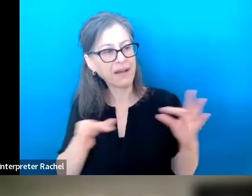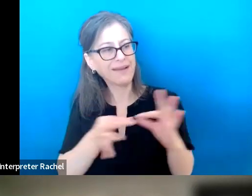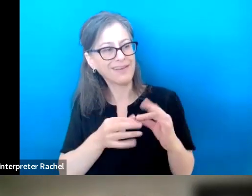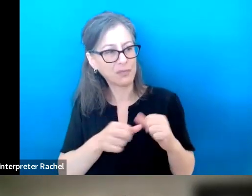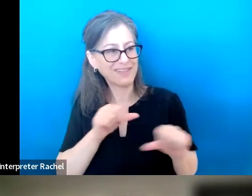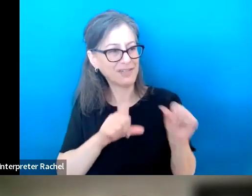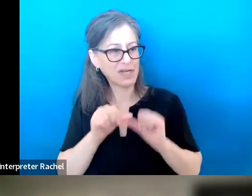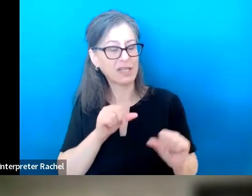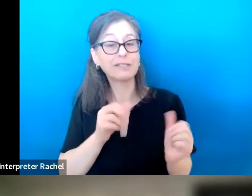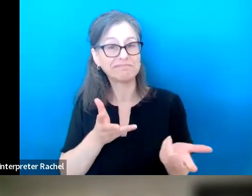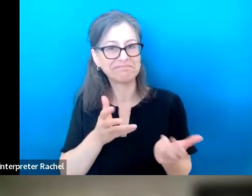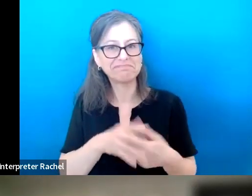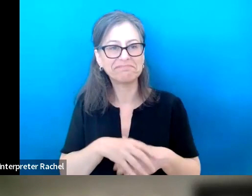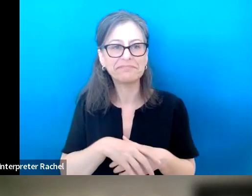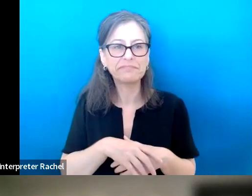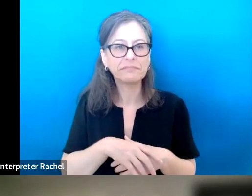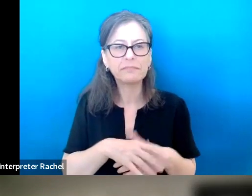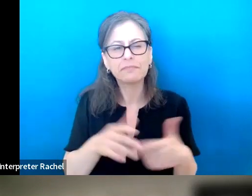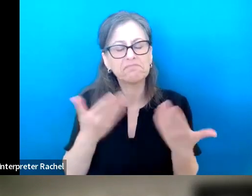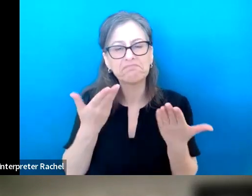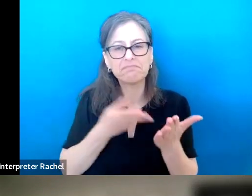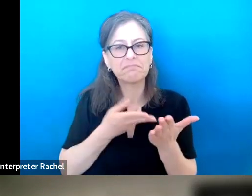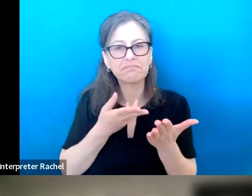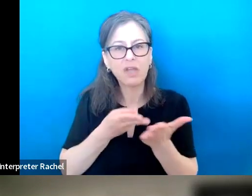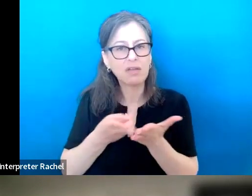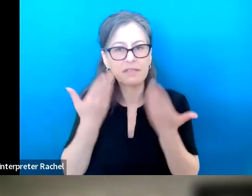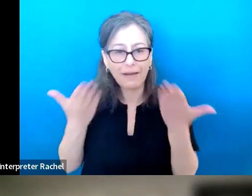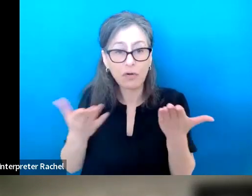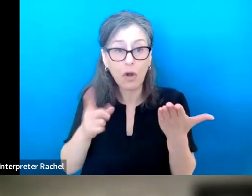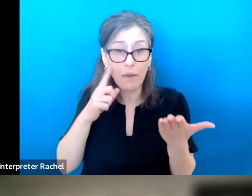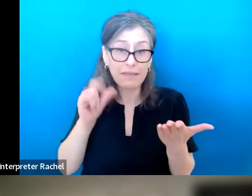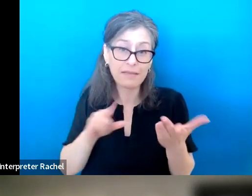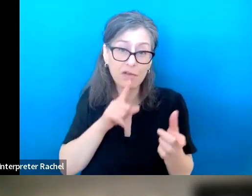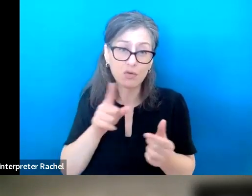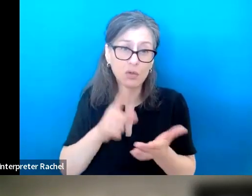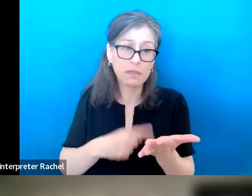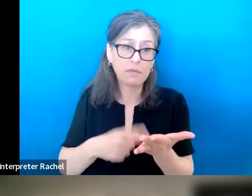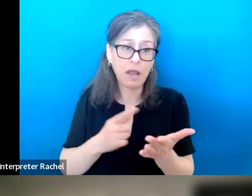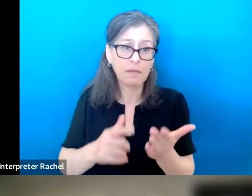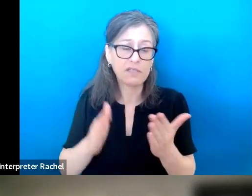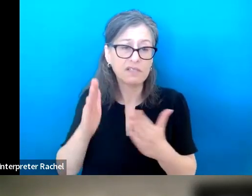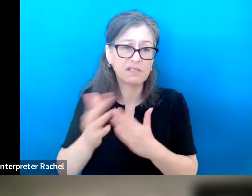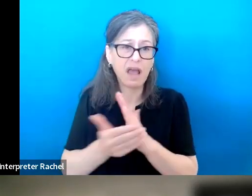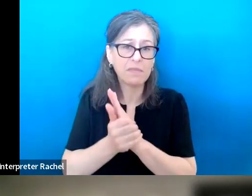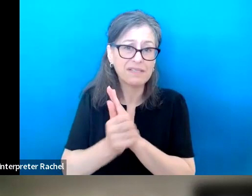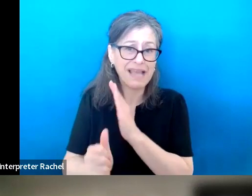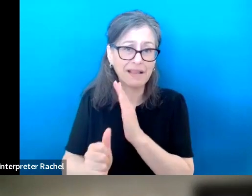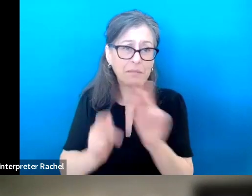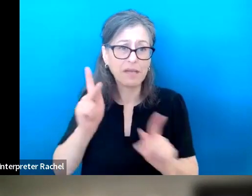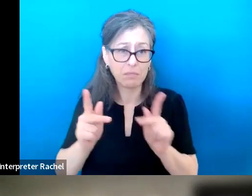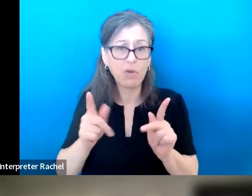other. And honestly, I don't know. I think it's true sometimes that the most talented people are like the nicest